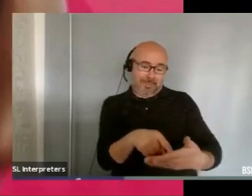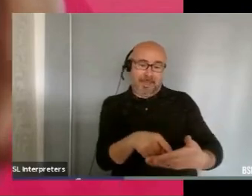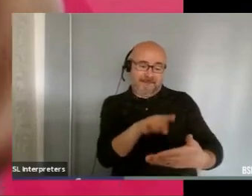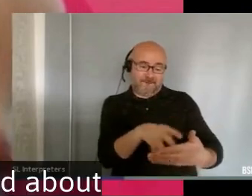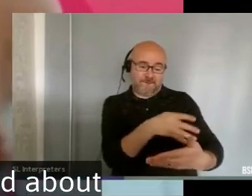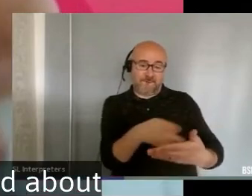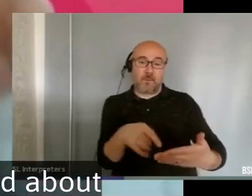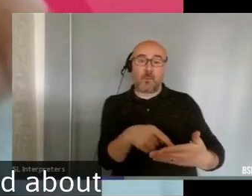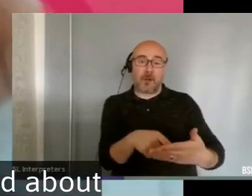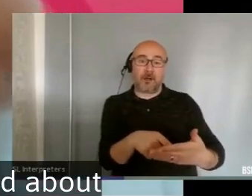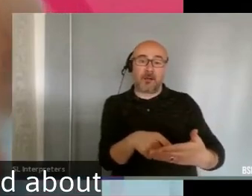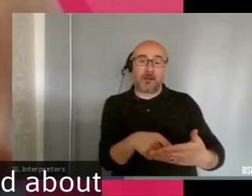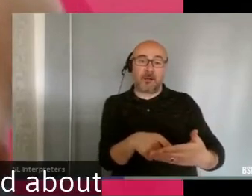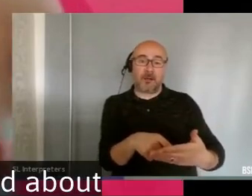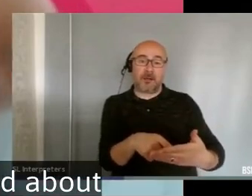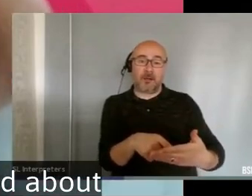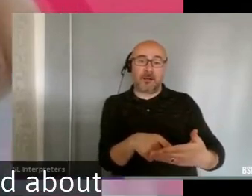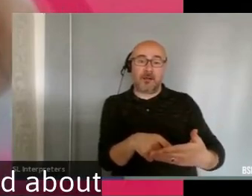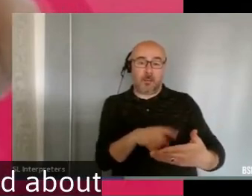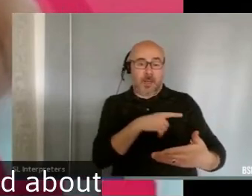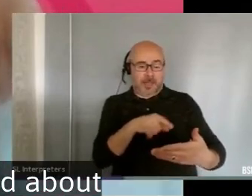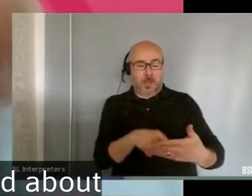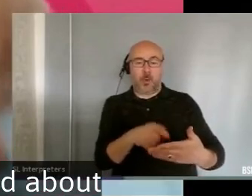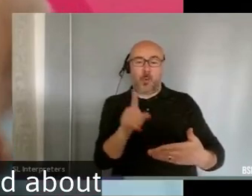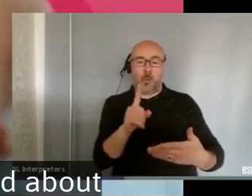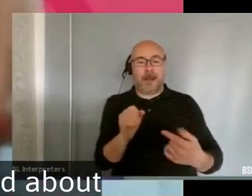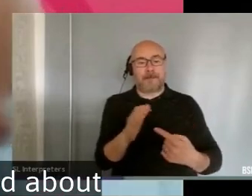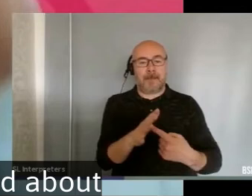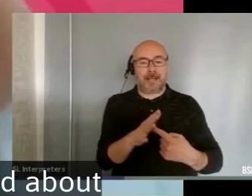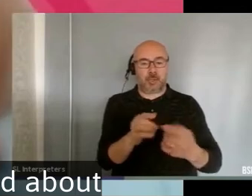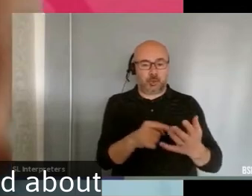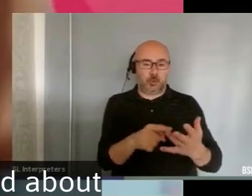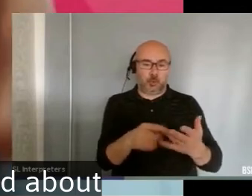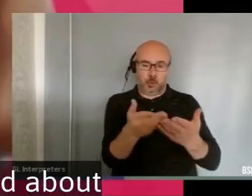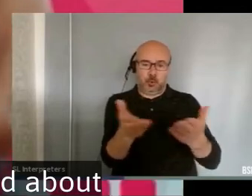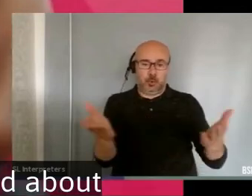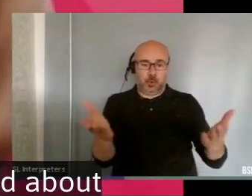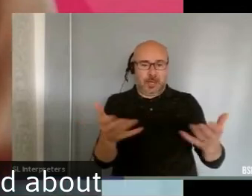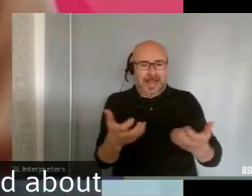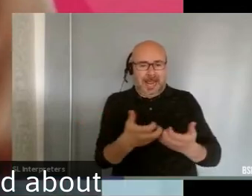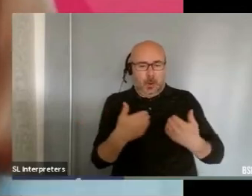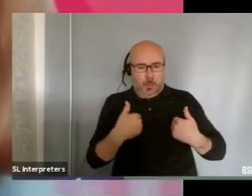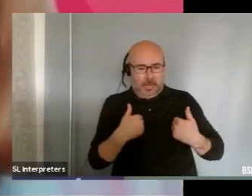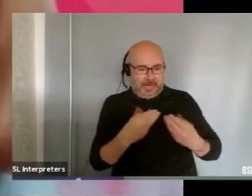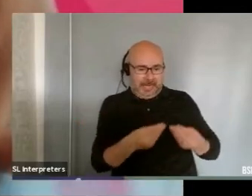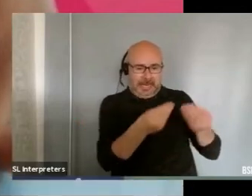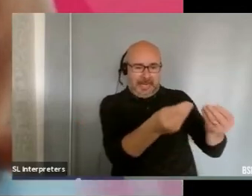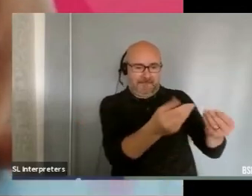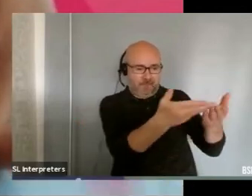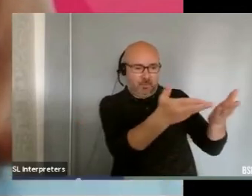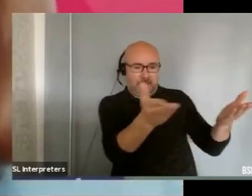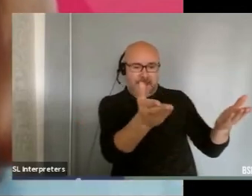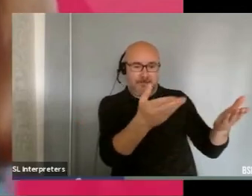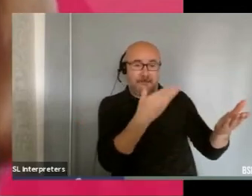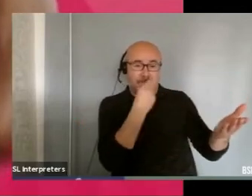what matters to you? And someone in the chat lines also talked about getting to know you and kind of similar things that are really